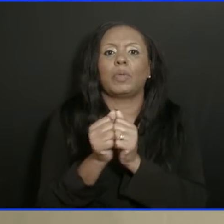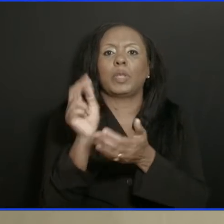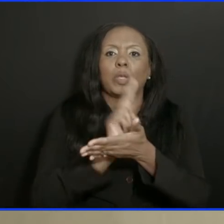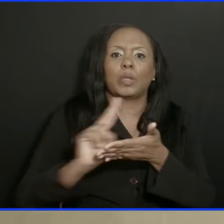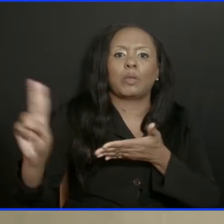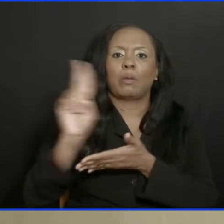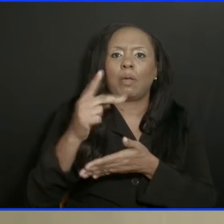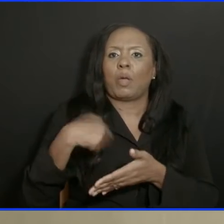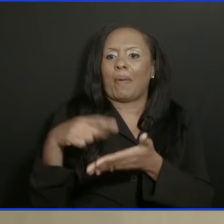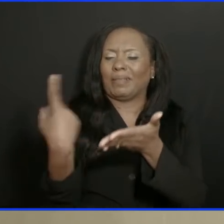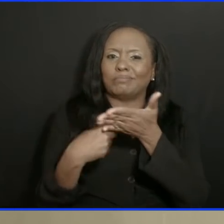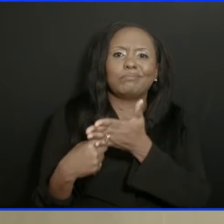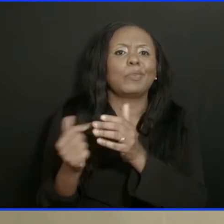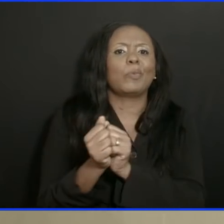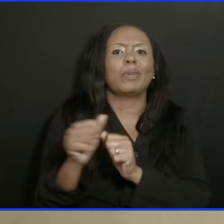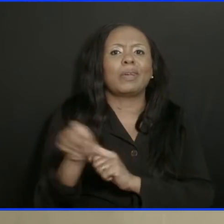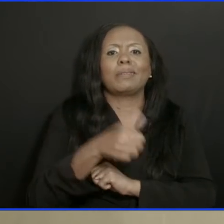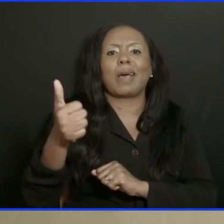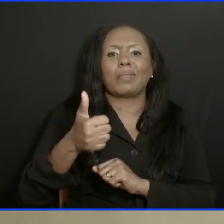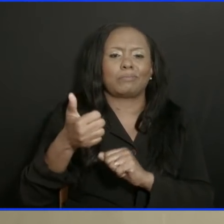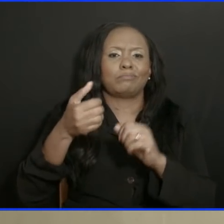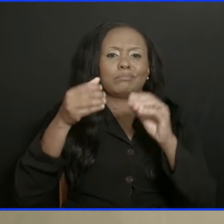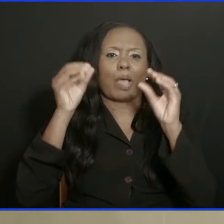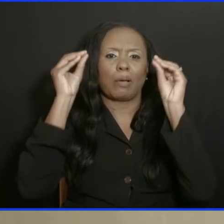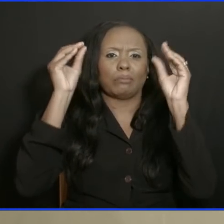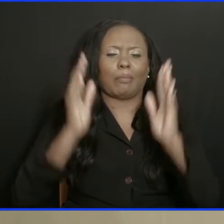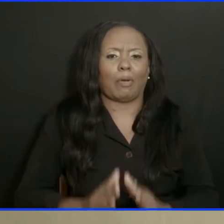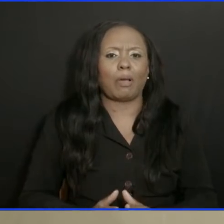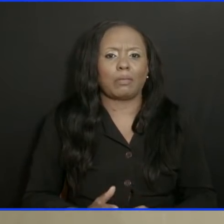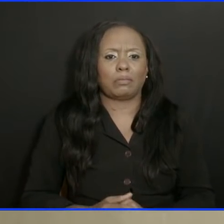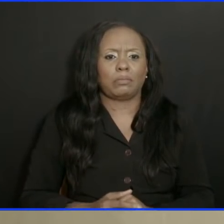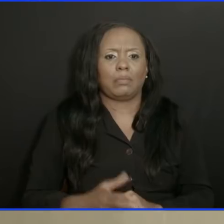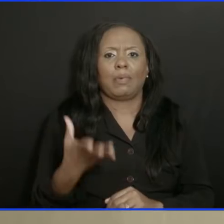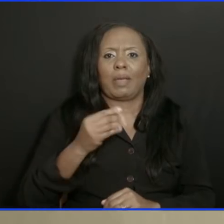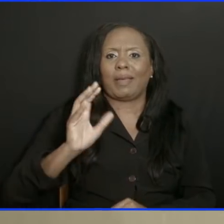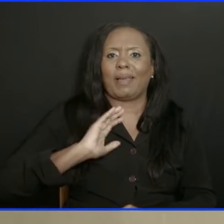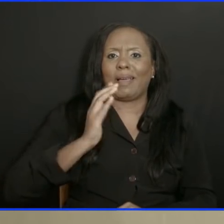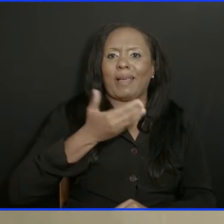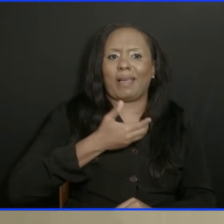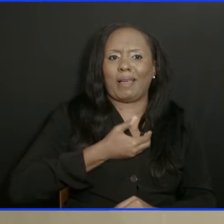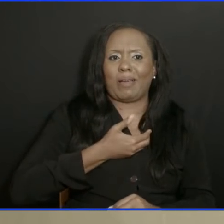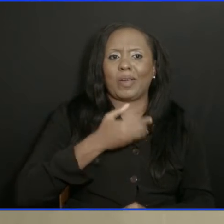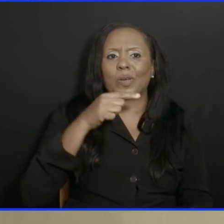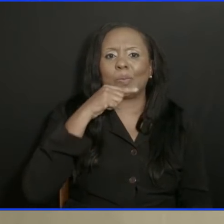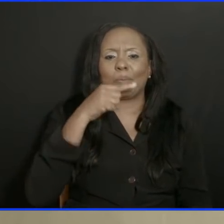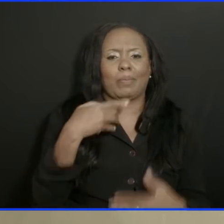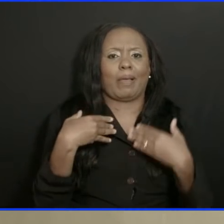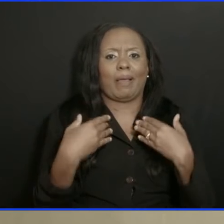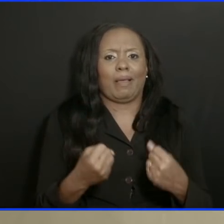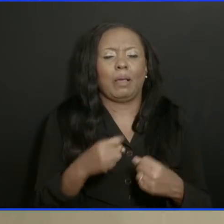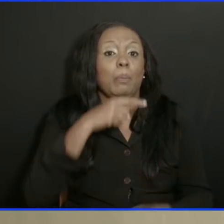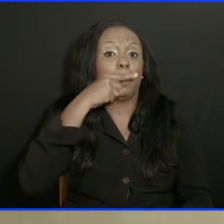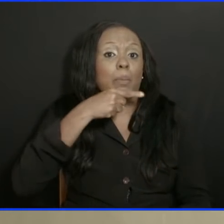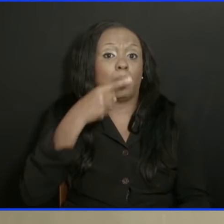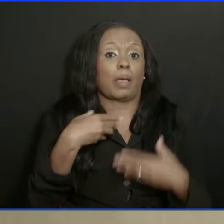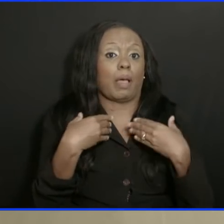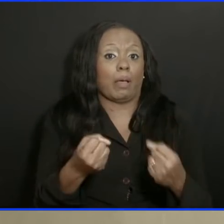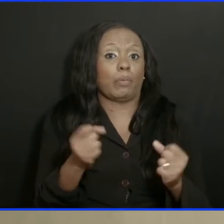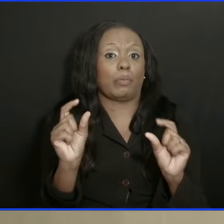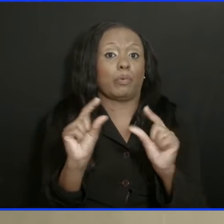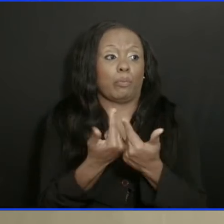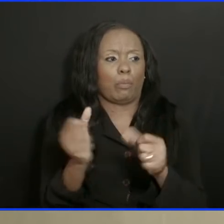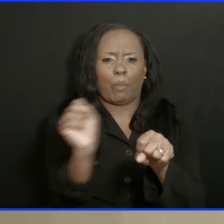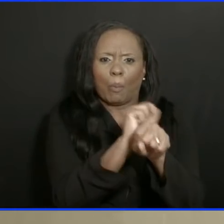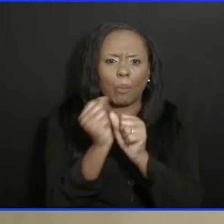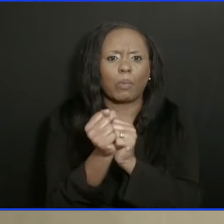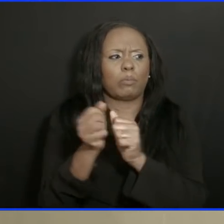Professor Clive Landis, the principal there, and our colleagues, the public health group, who are working on COVID